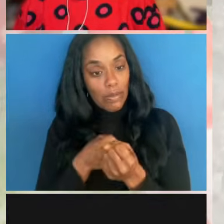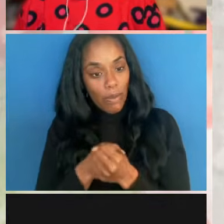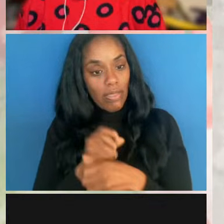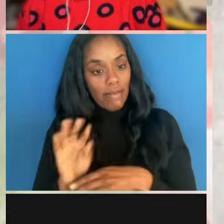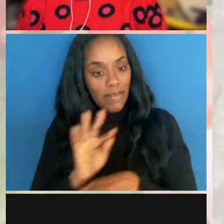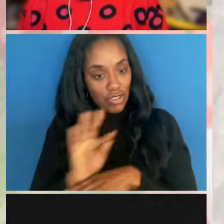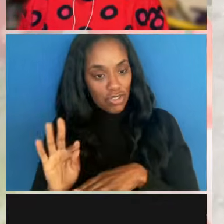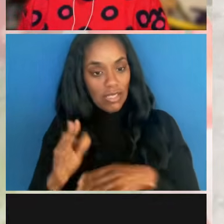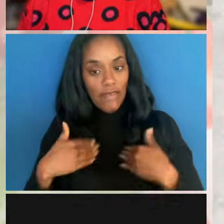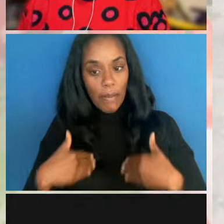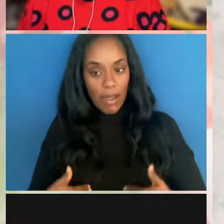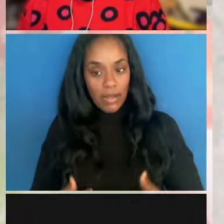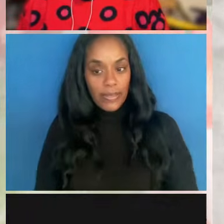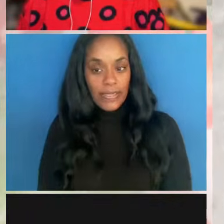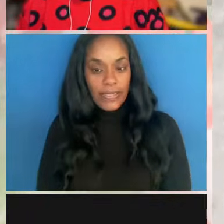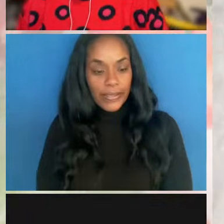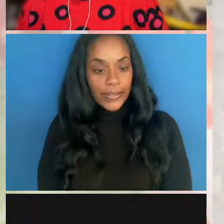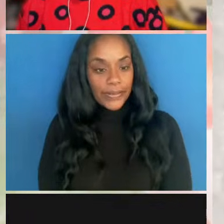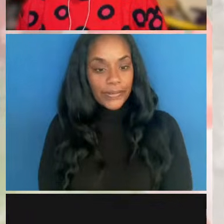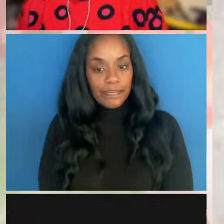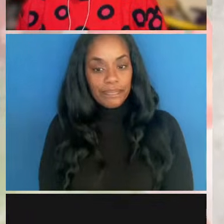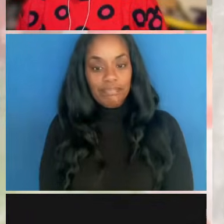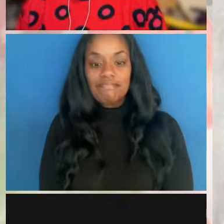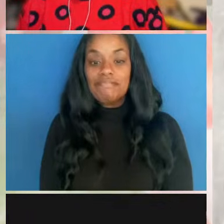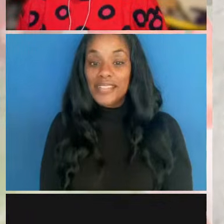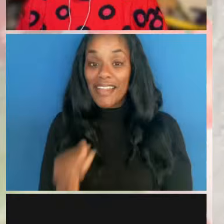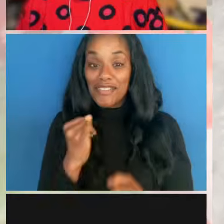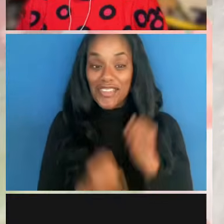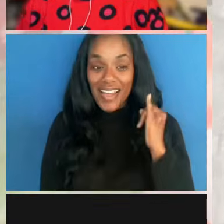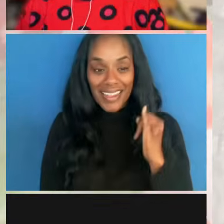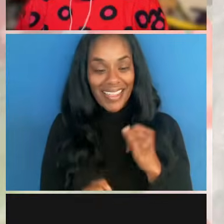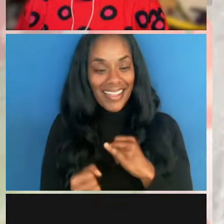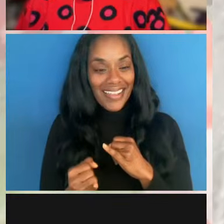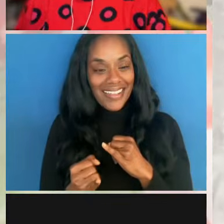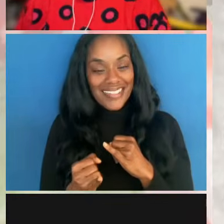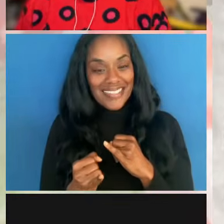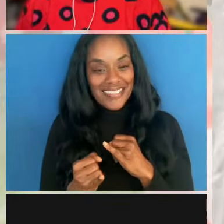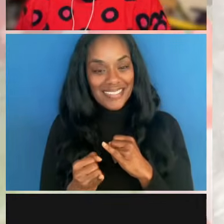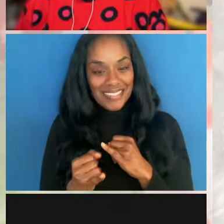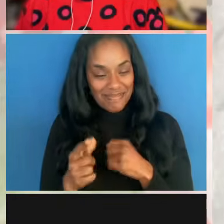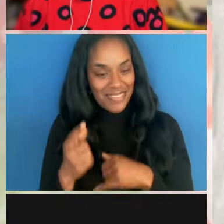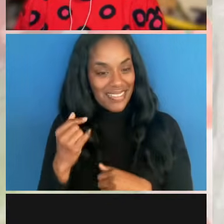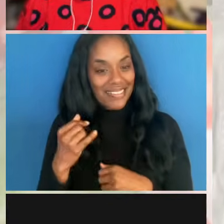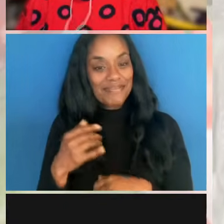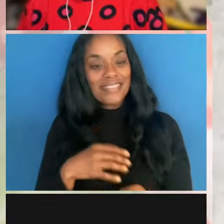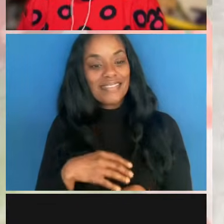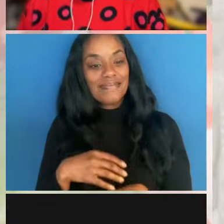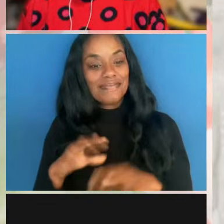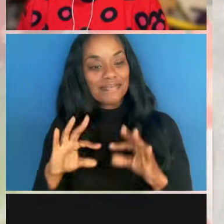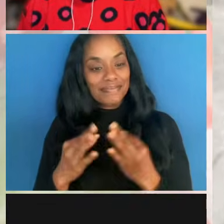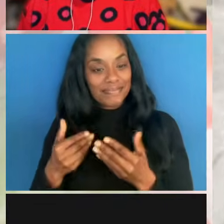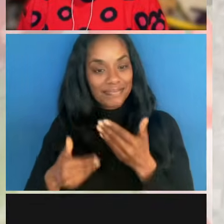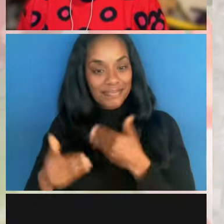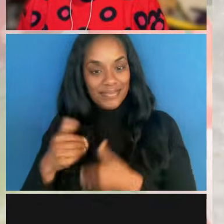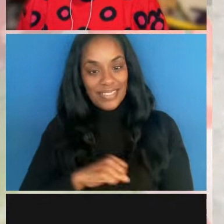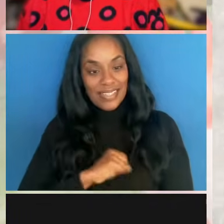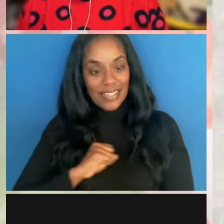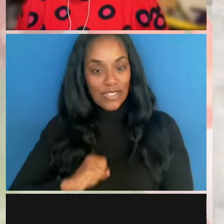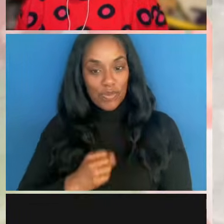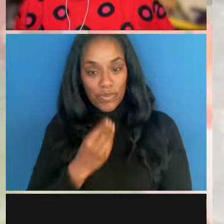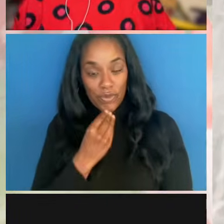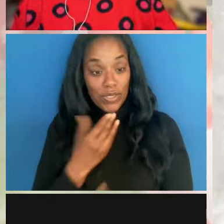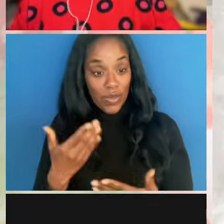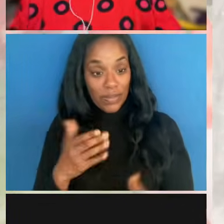of our body. Oh, finally, our last ancestral superfood is ancient grains. So